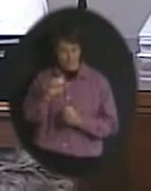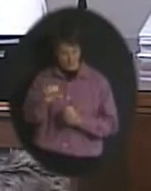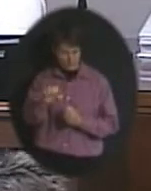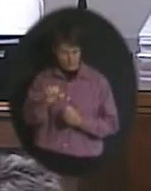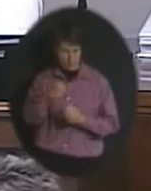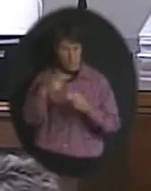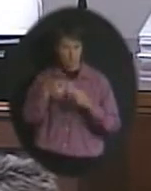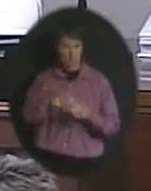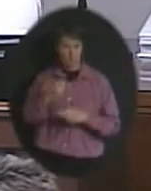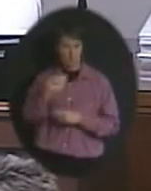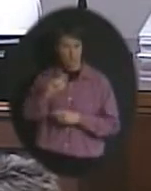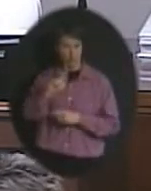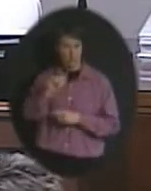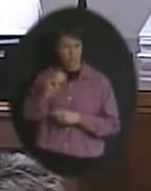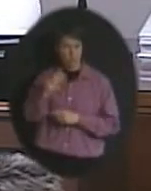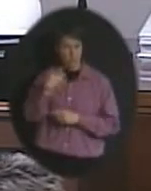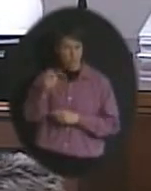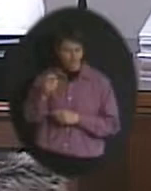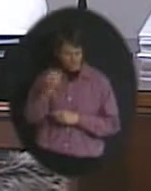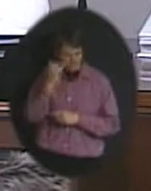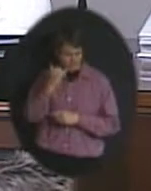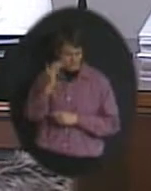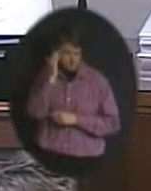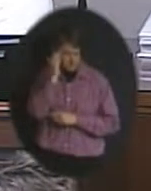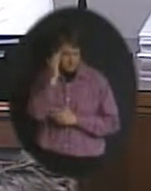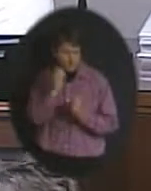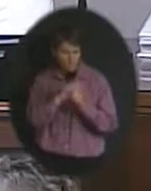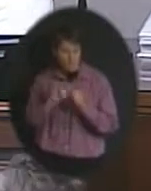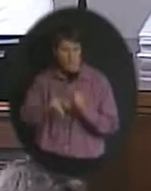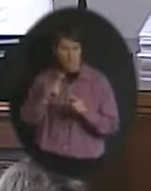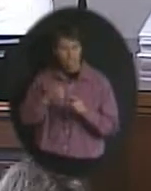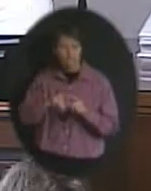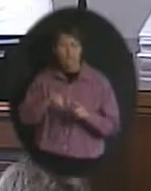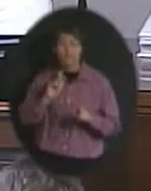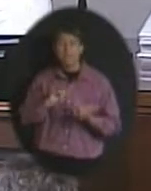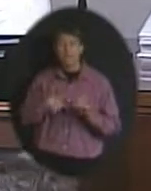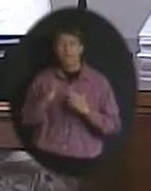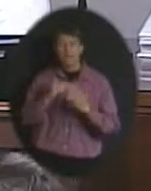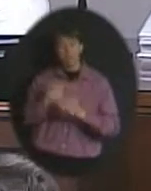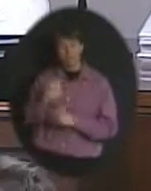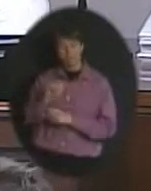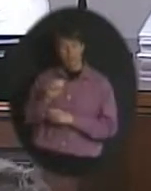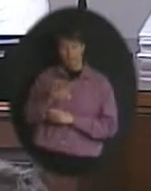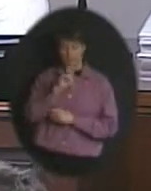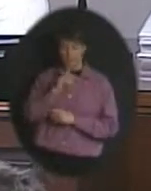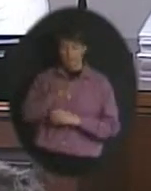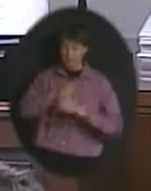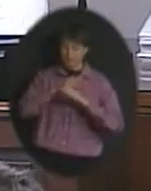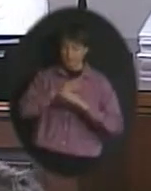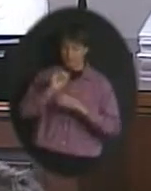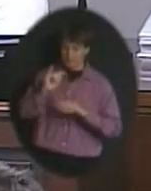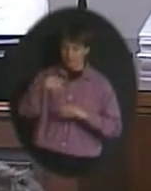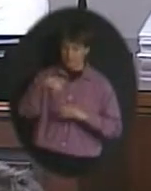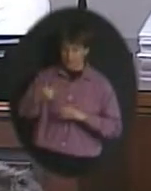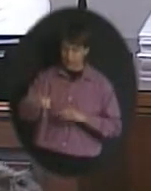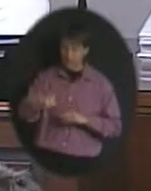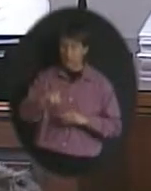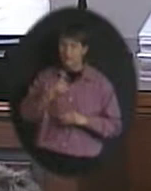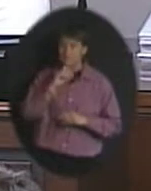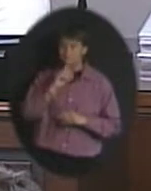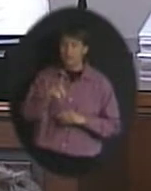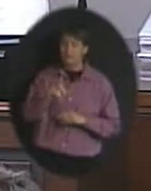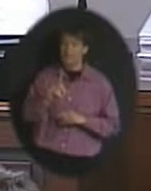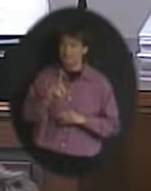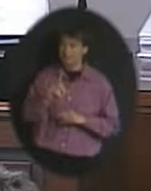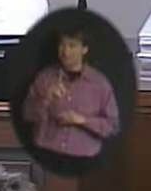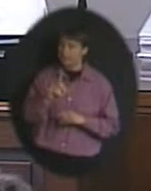an OtterBox, if you've known anything about those. The case really protects the iPad, and we've really had